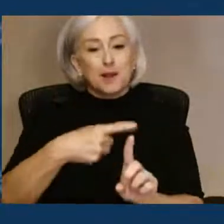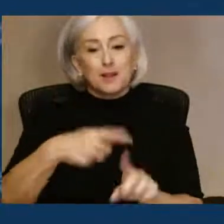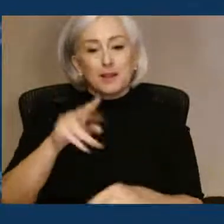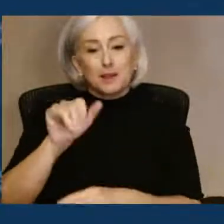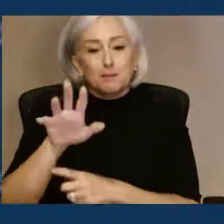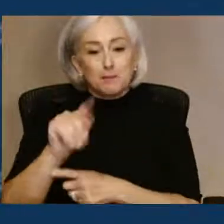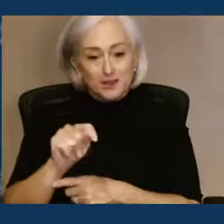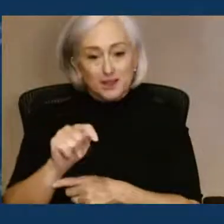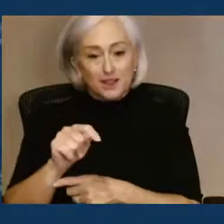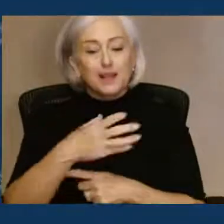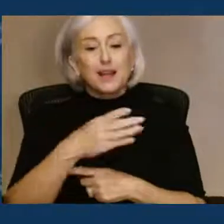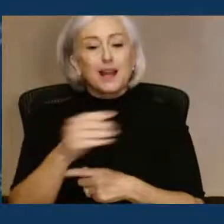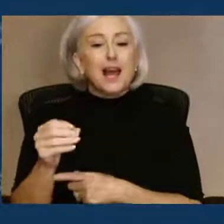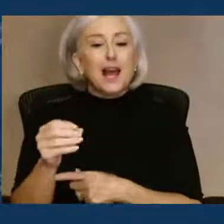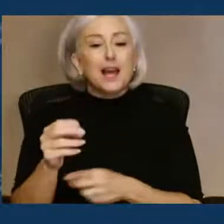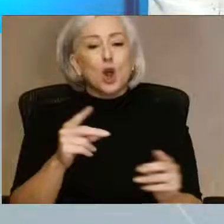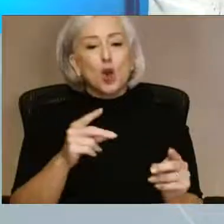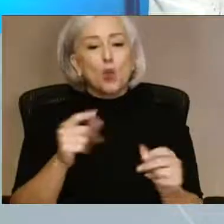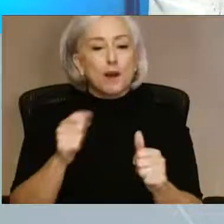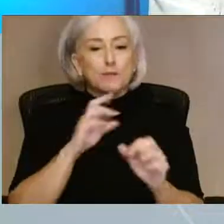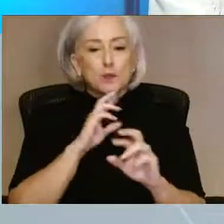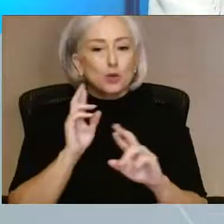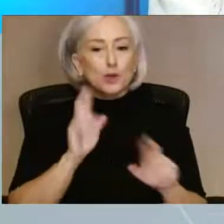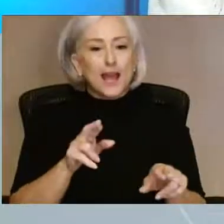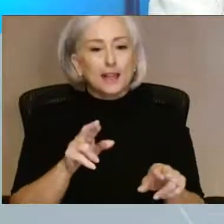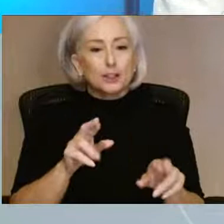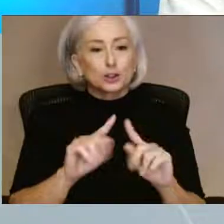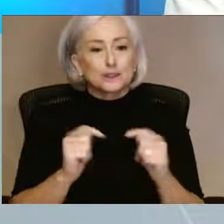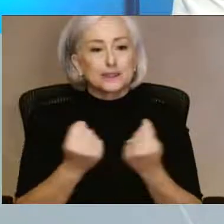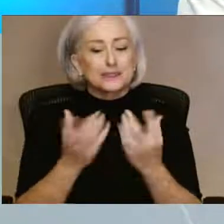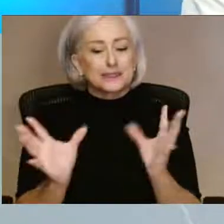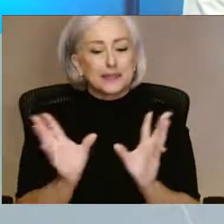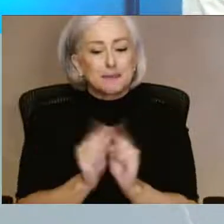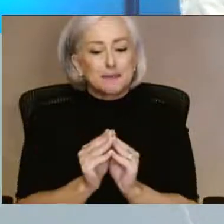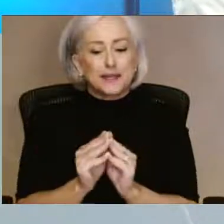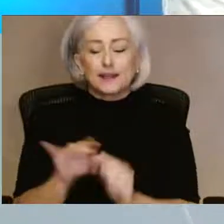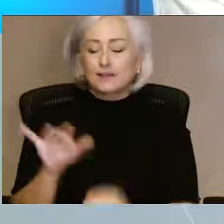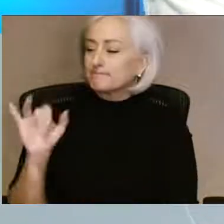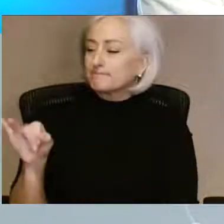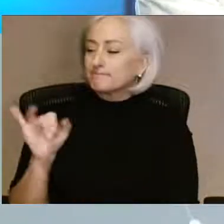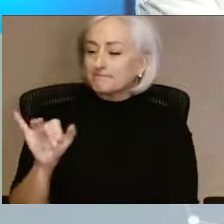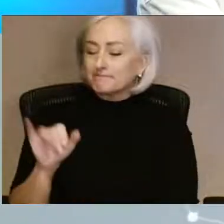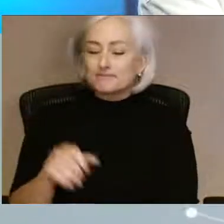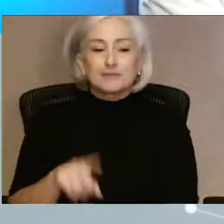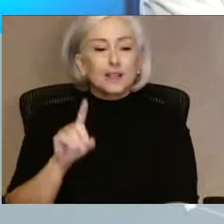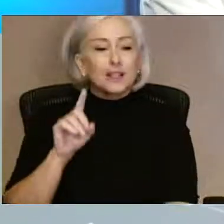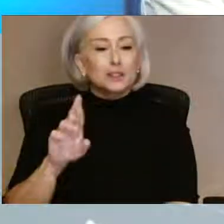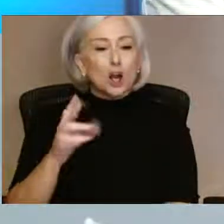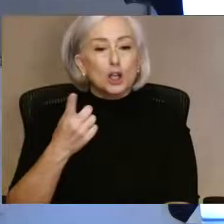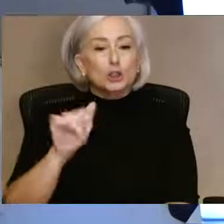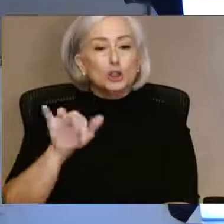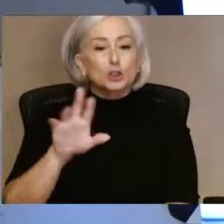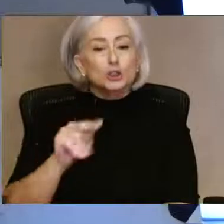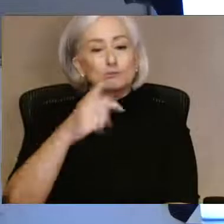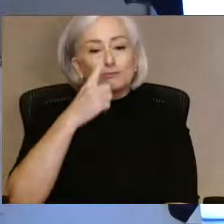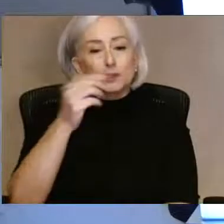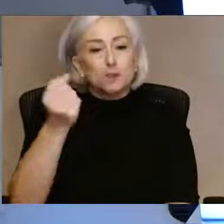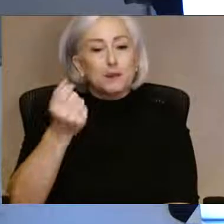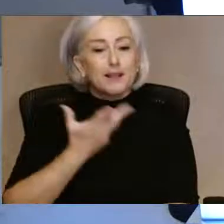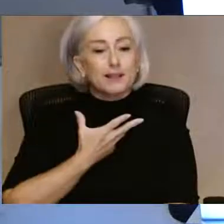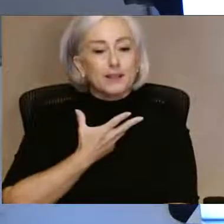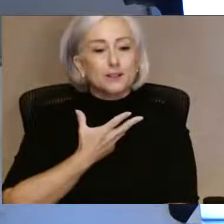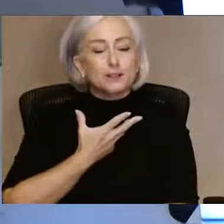reactor team meetings as well. I see. So Dr. Gerton, tell us a little bit about what you